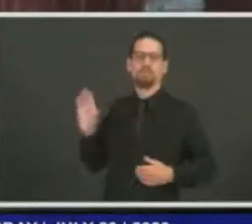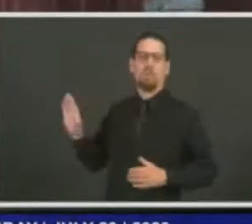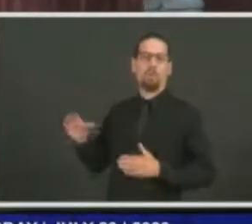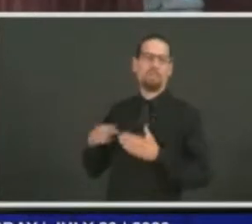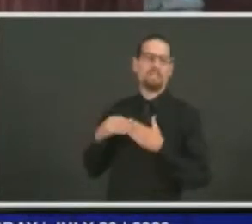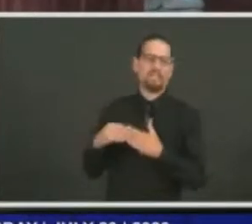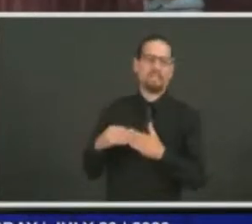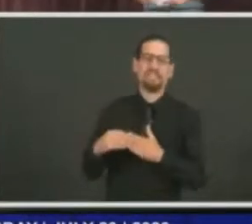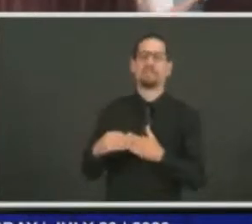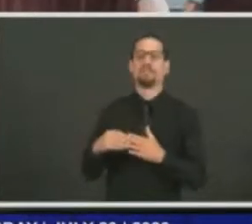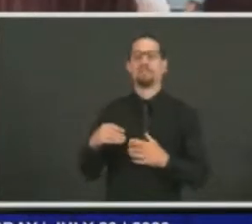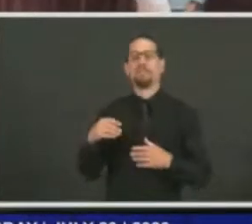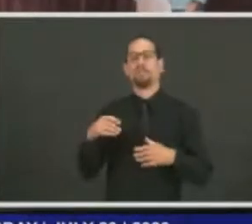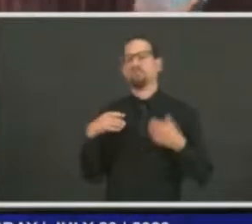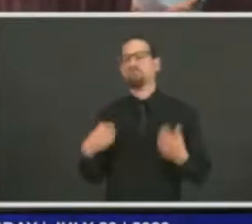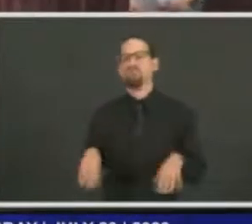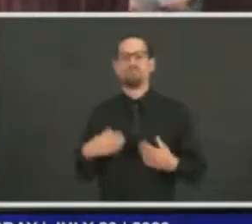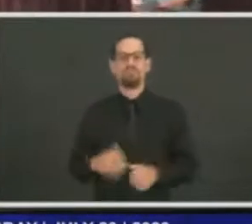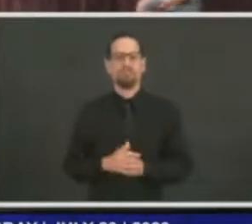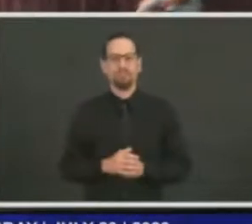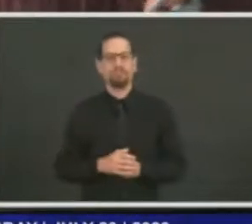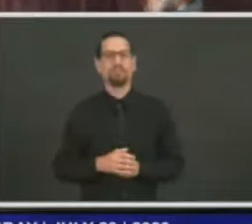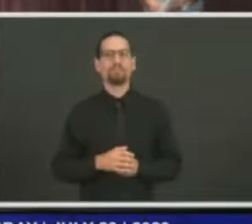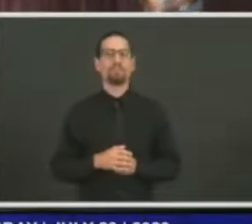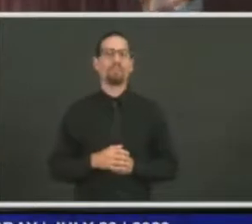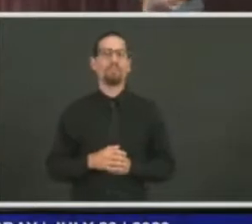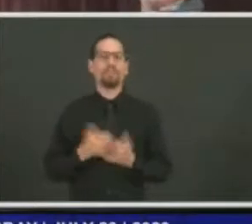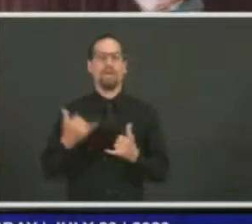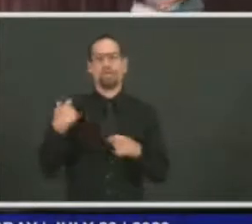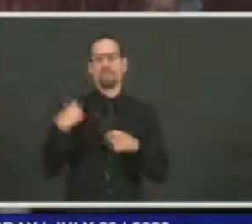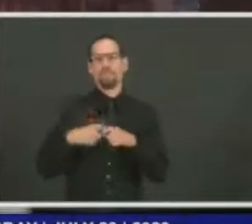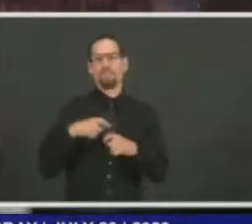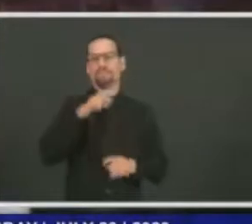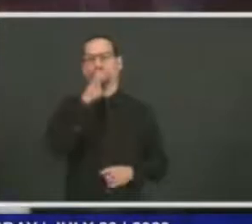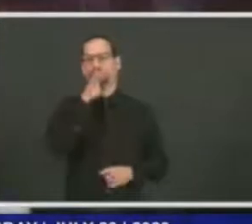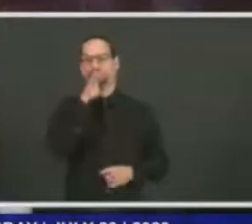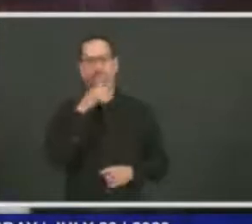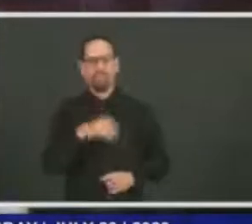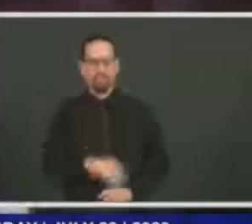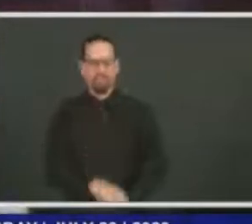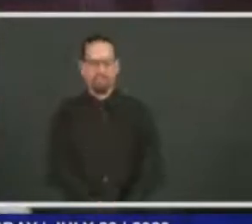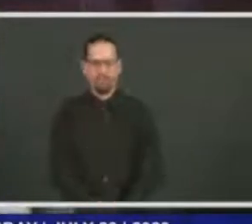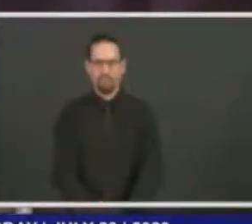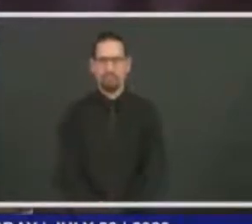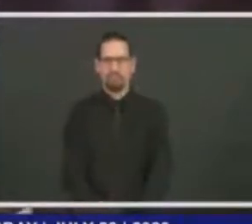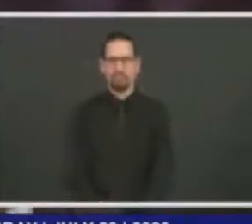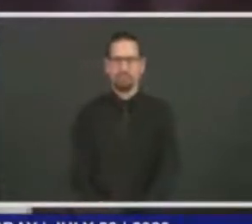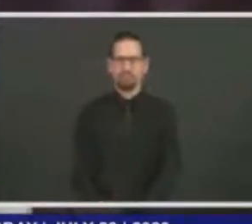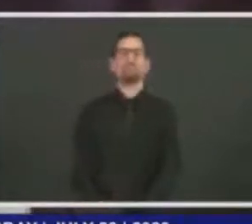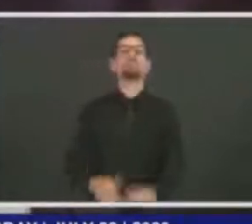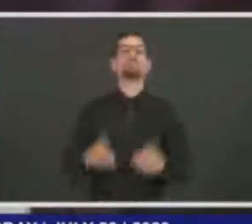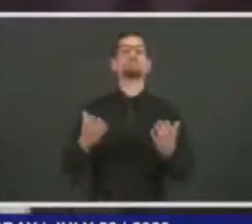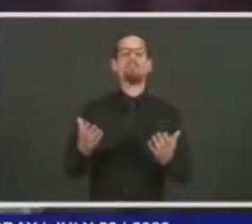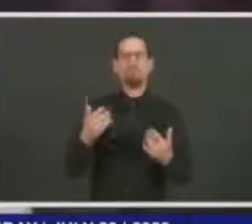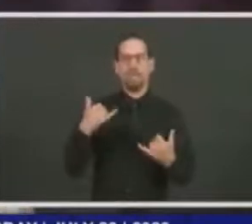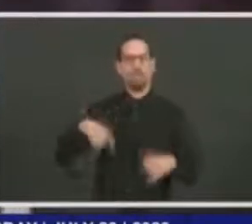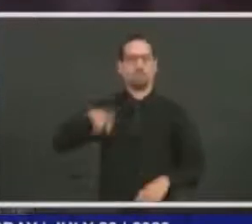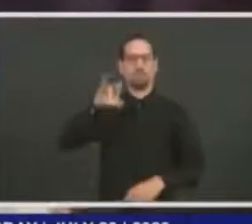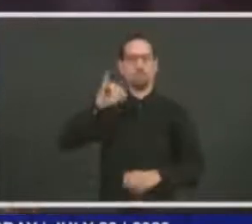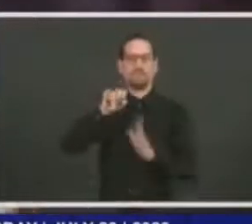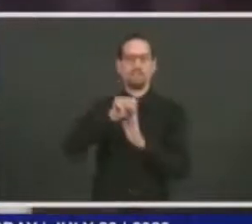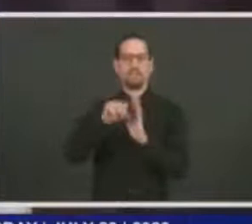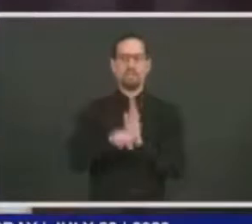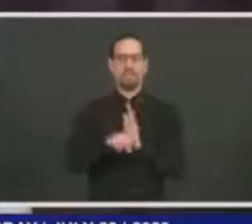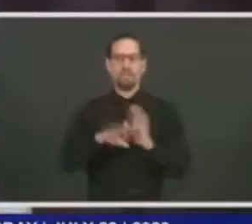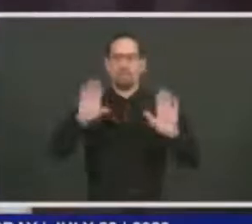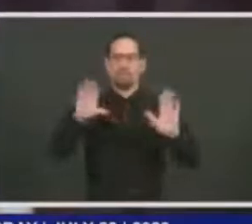esta oportunidad de dar las gracias a la gobernadora por su liderazgo. Rhode Island has been, and I want to emphasize this, and